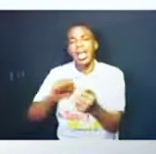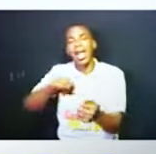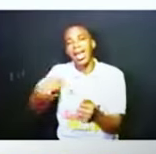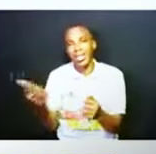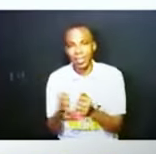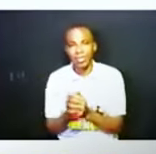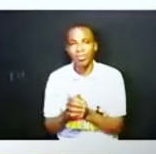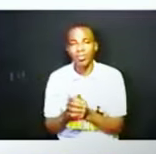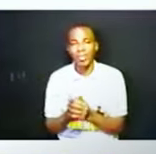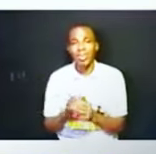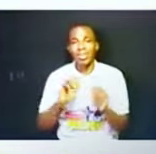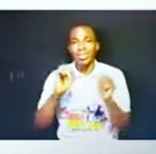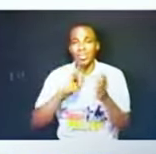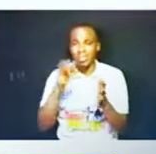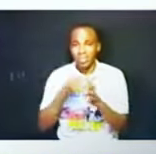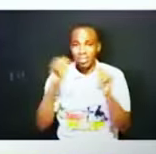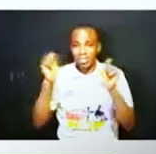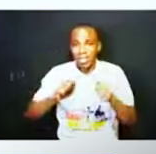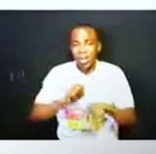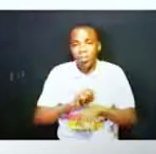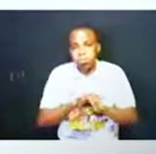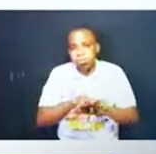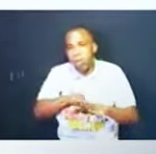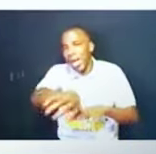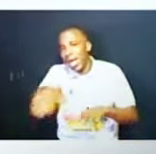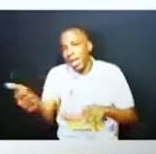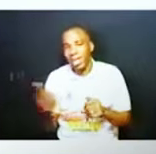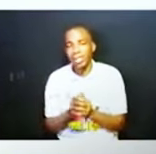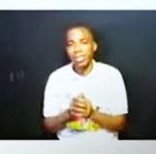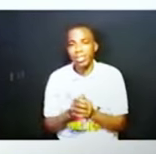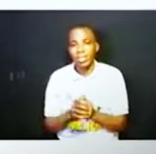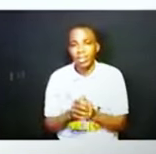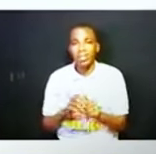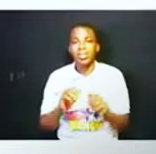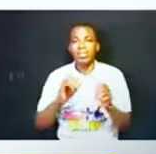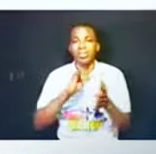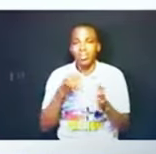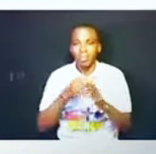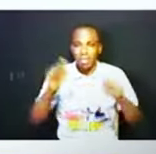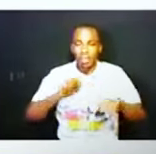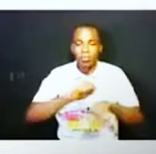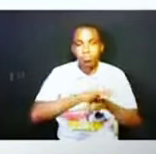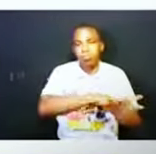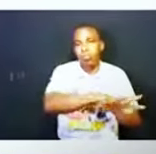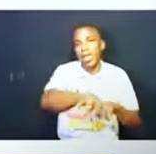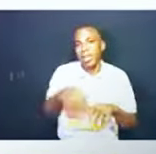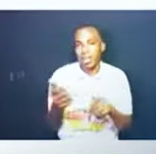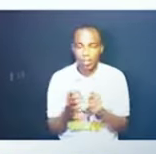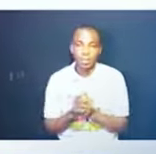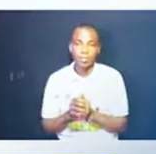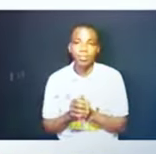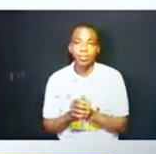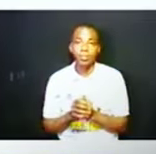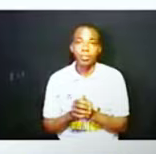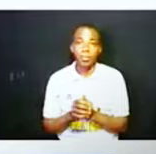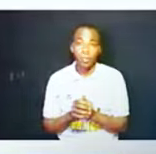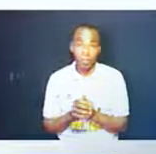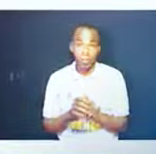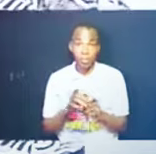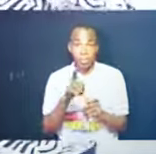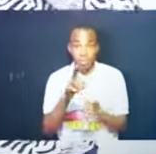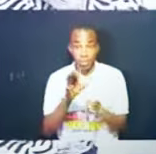has spreading effects. It me sign. It is infectious. It me sign for fro. See if you like. Yeah,